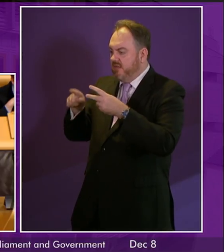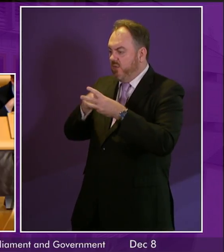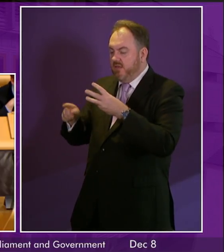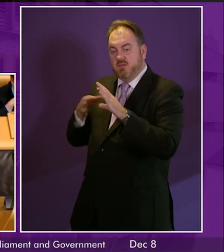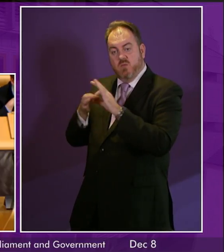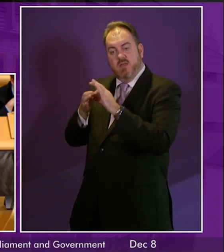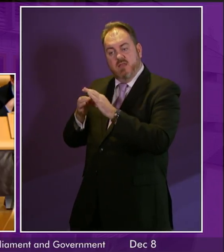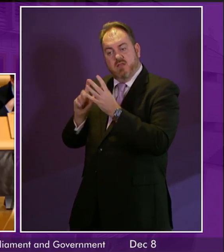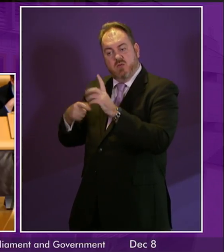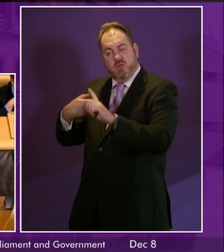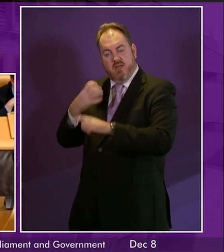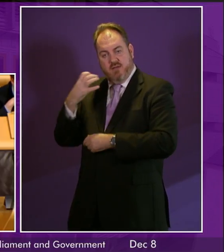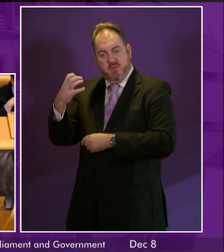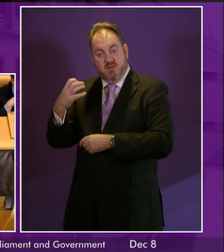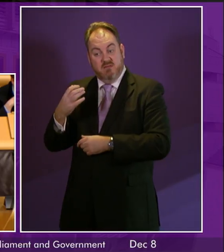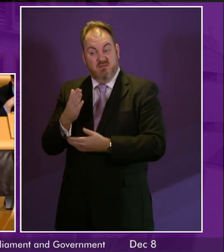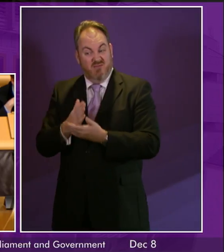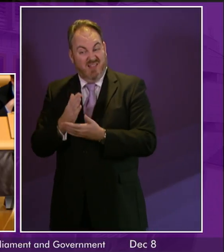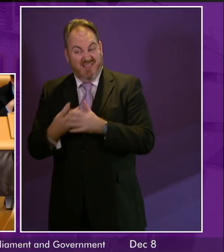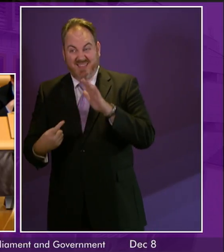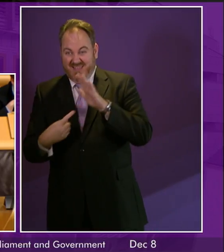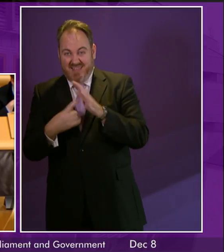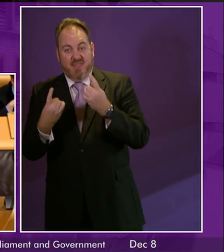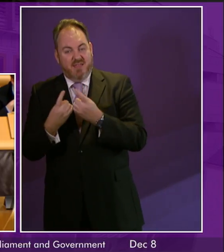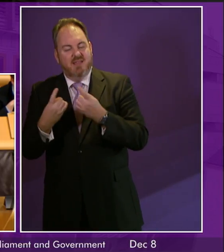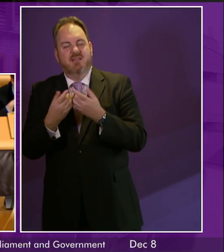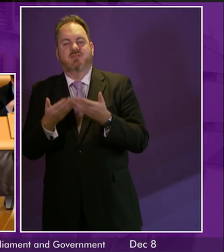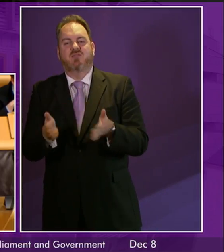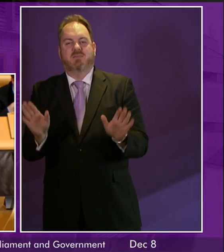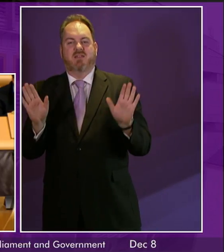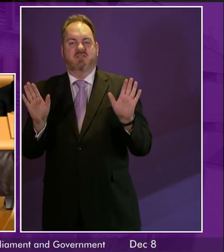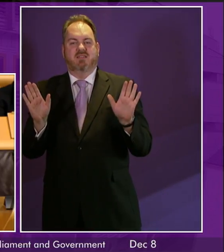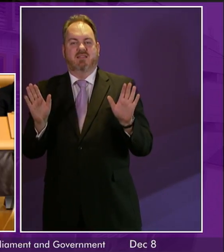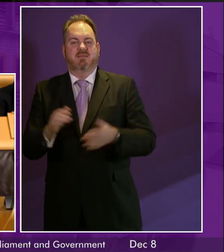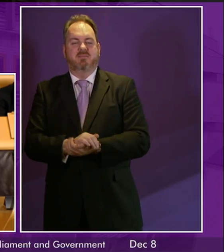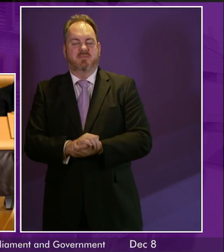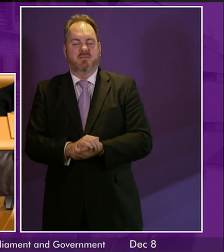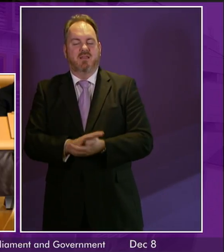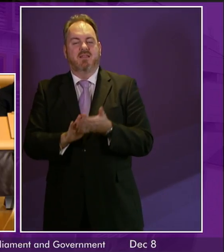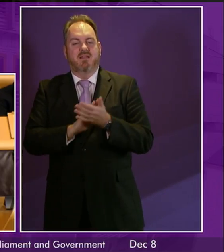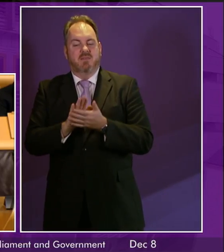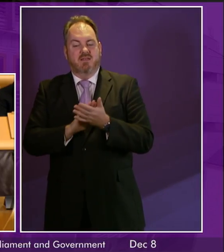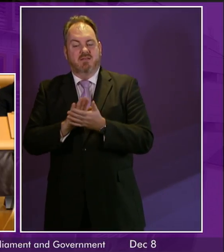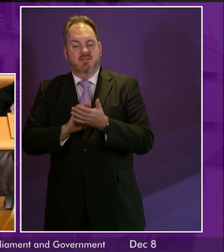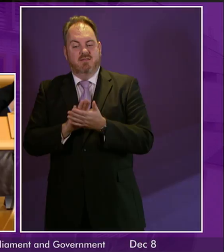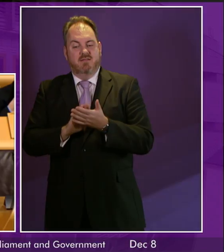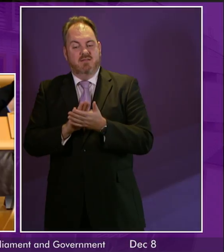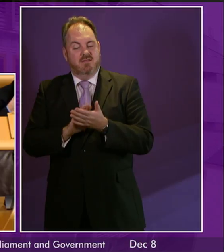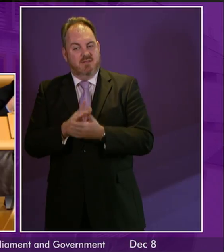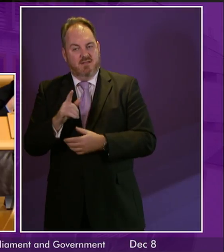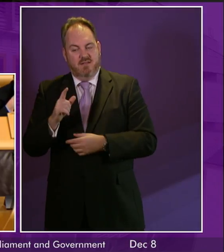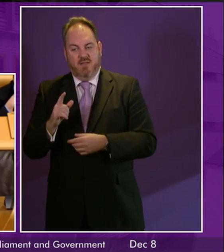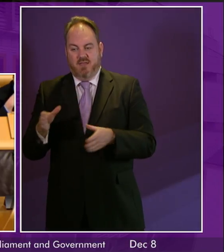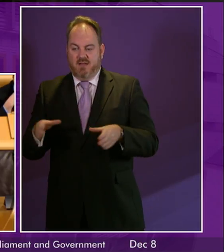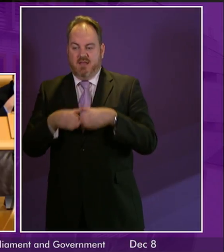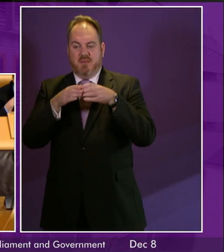this, Deputy Presiding Officer, is transparency. In the engagement with which this Parliament's Finance and Constitution Committee has had with the Cabinet Secretary